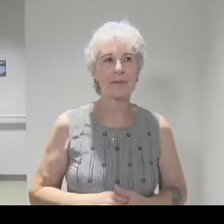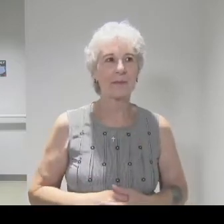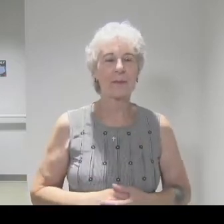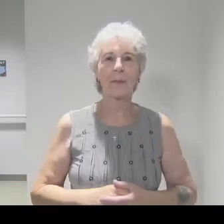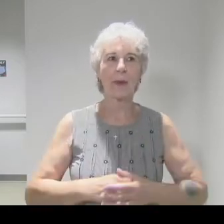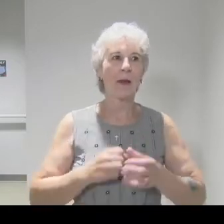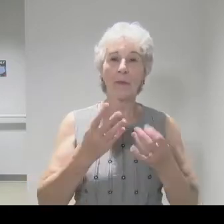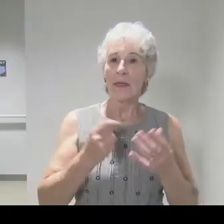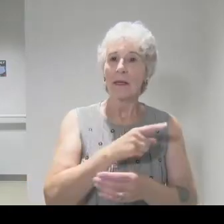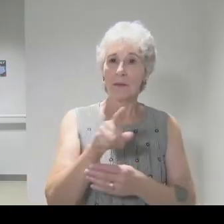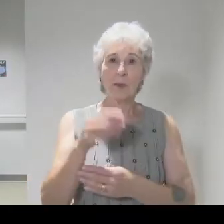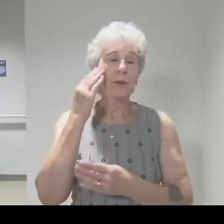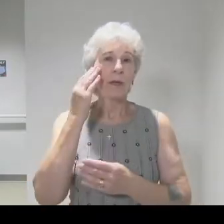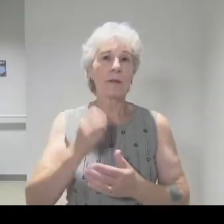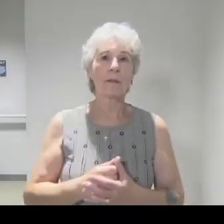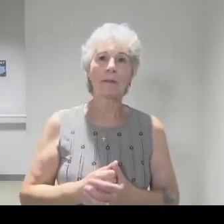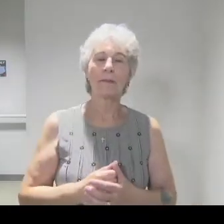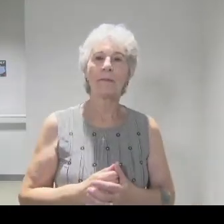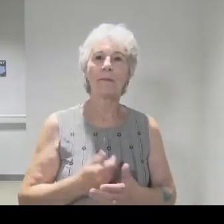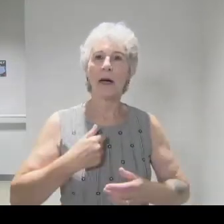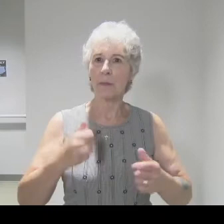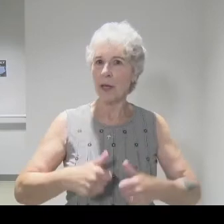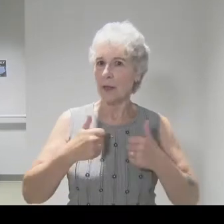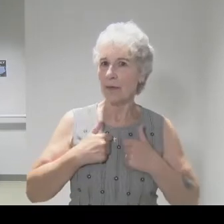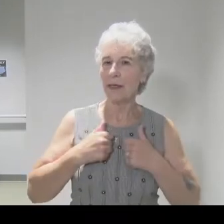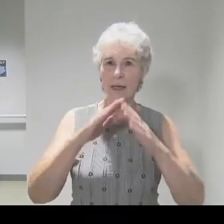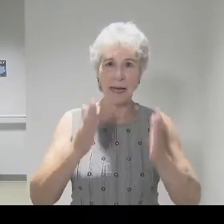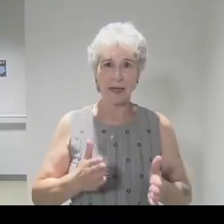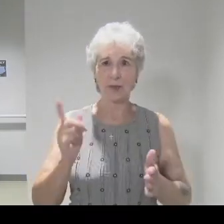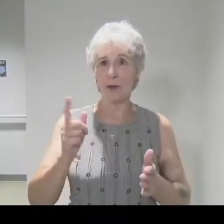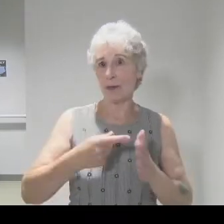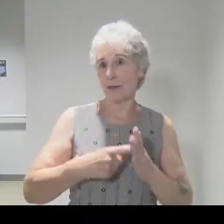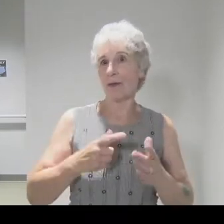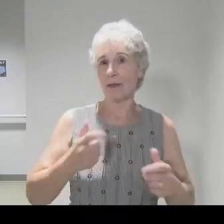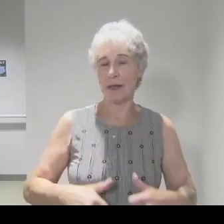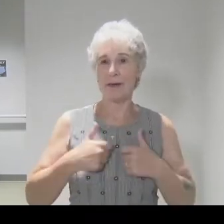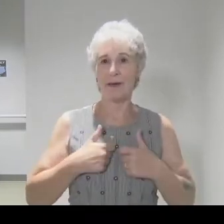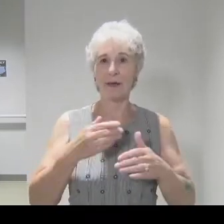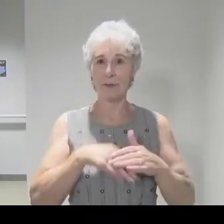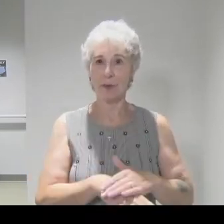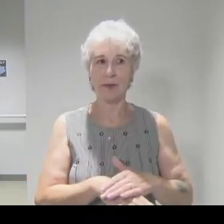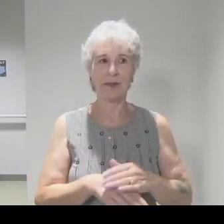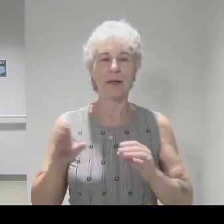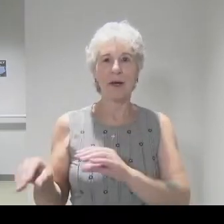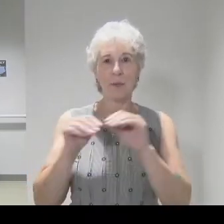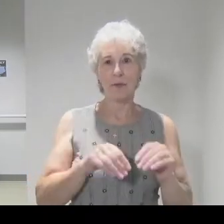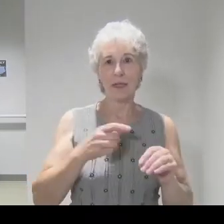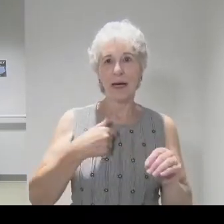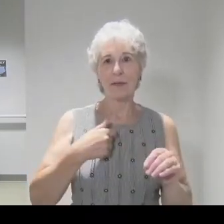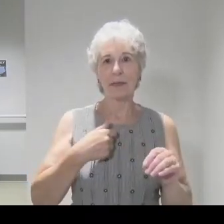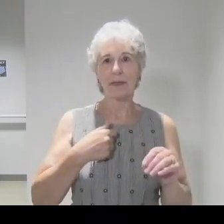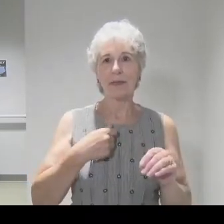Many of you know that I am living in the house where I started my life. We moved into that house when I was just a